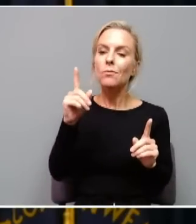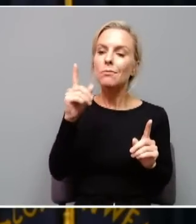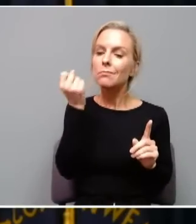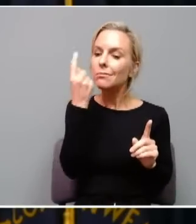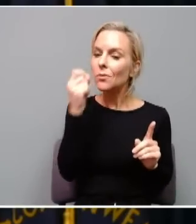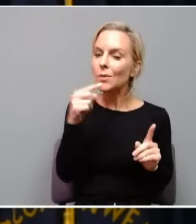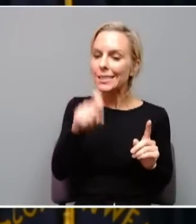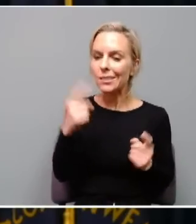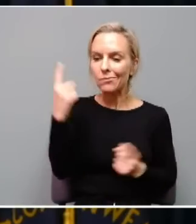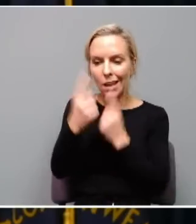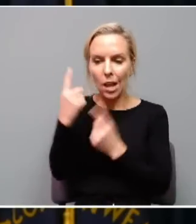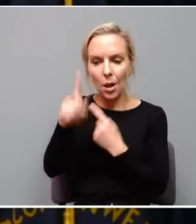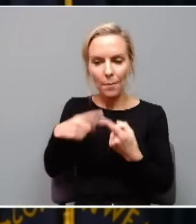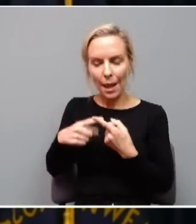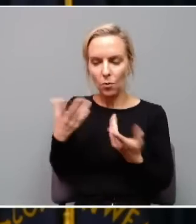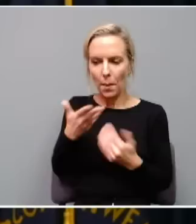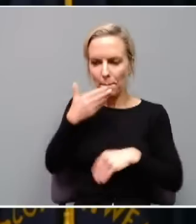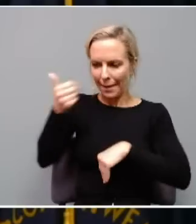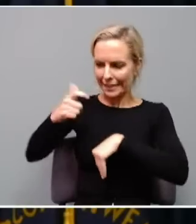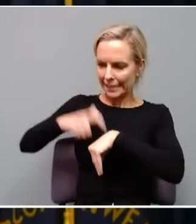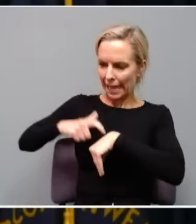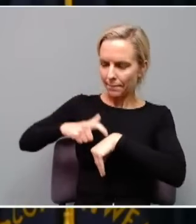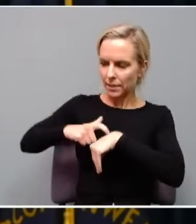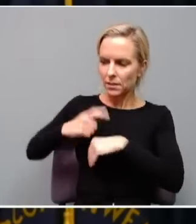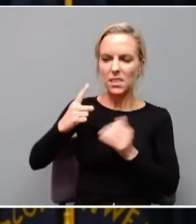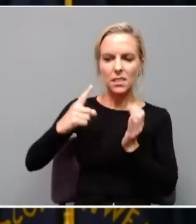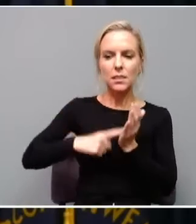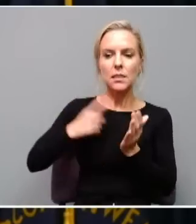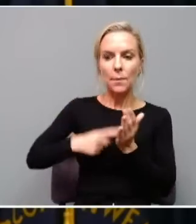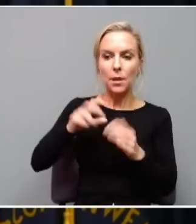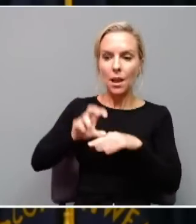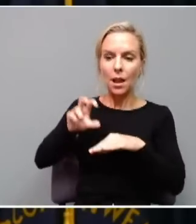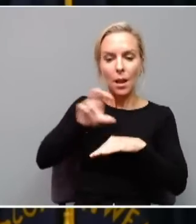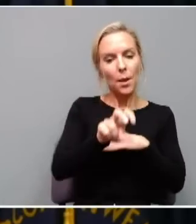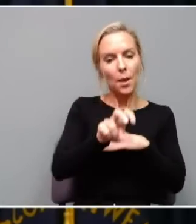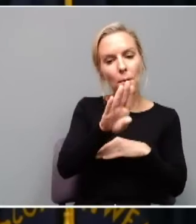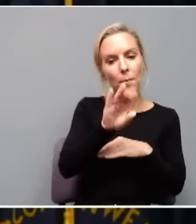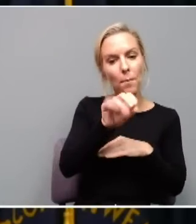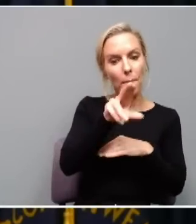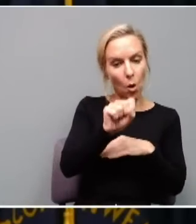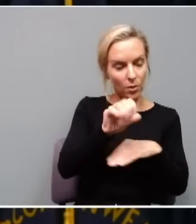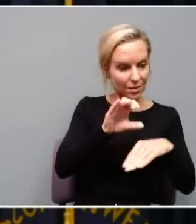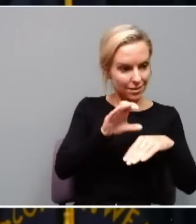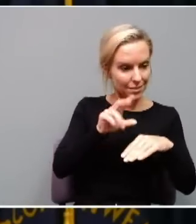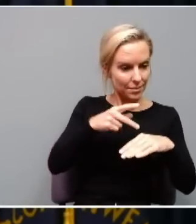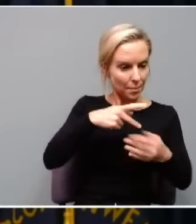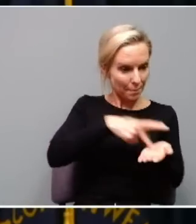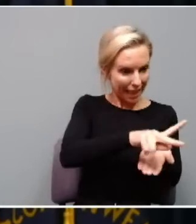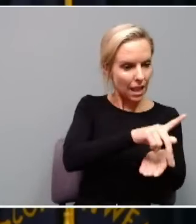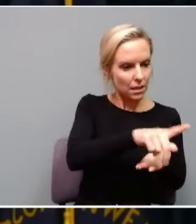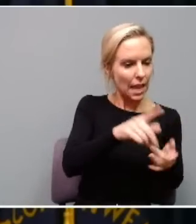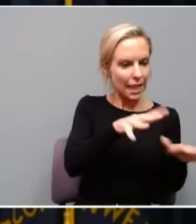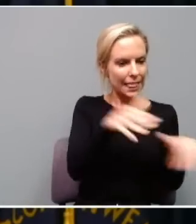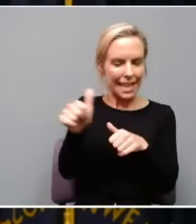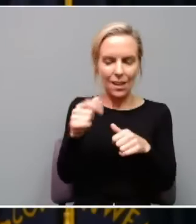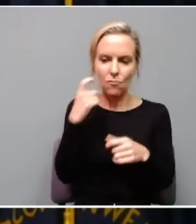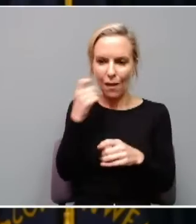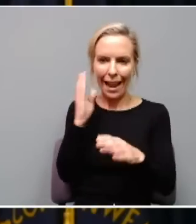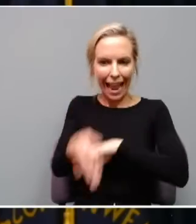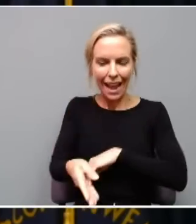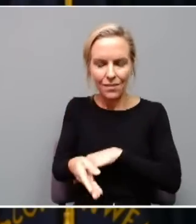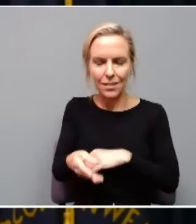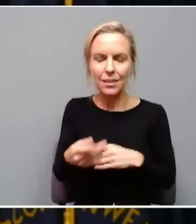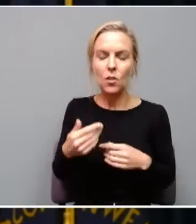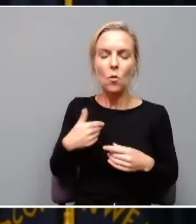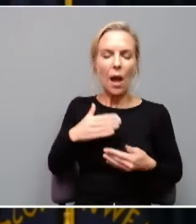the best timing. Sometimes when you pay a bonus, people leave immediately afterwards. Certainly, we're going to have more ARPA funds that I